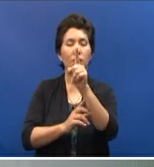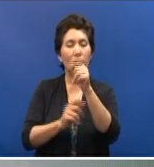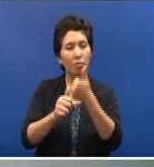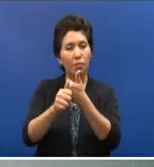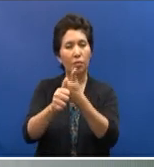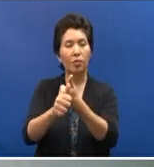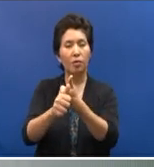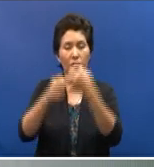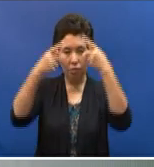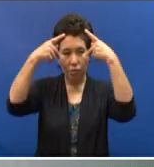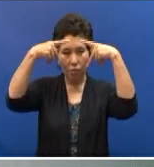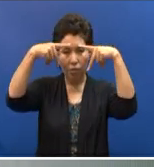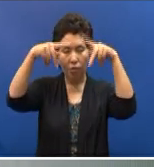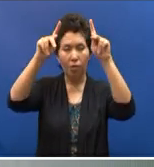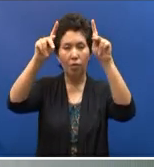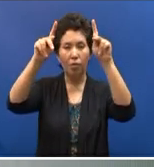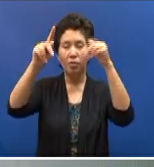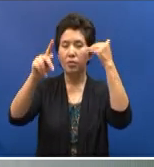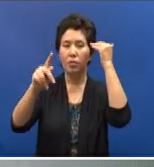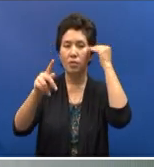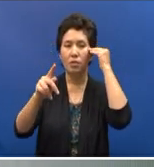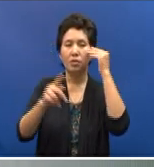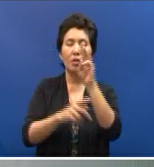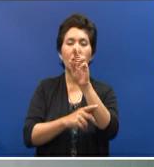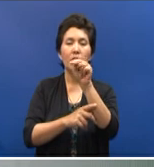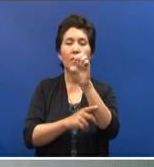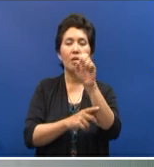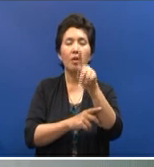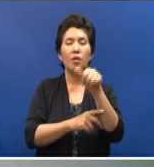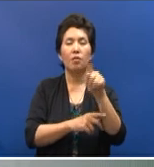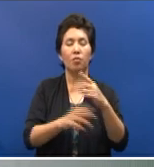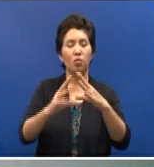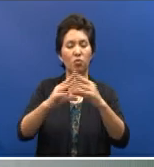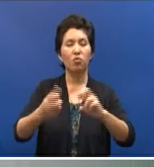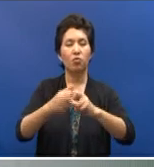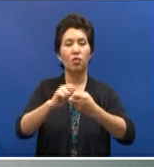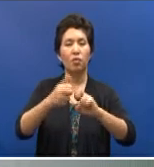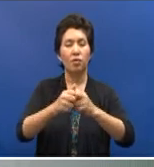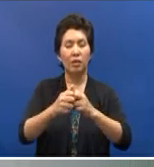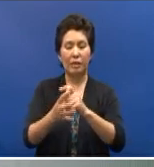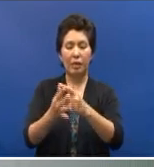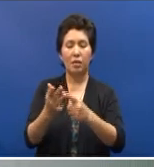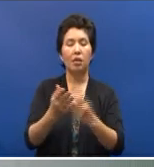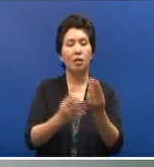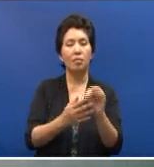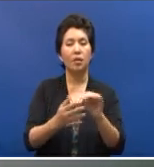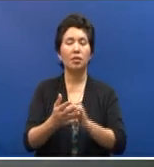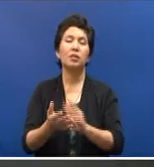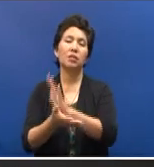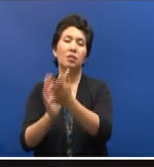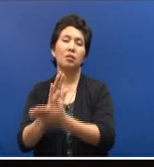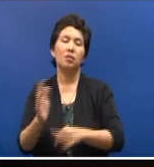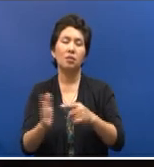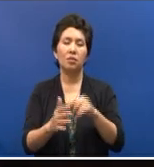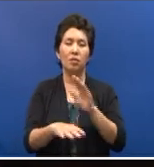a chief which is known as leopard skin chief to settle disputes among them. So this is called as